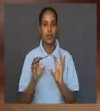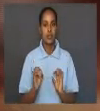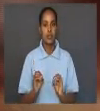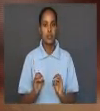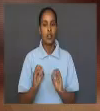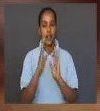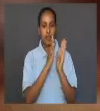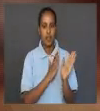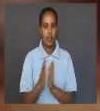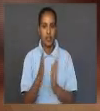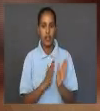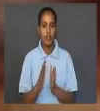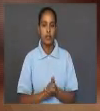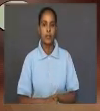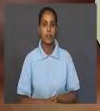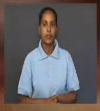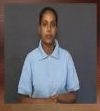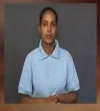Students, let's get ready.